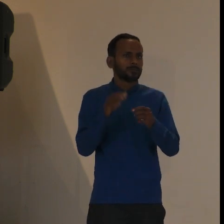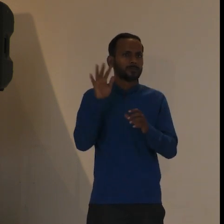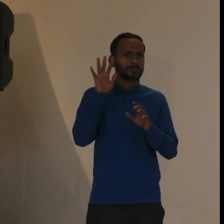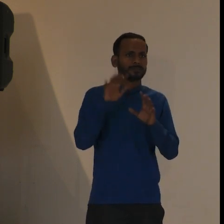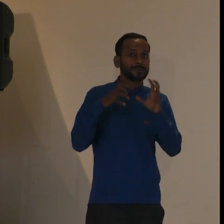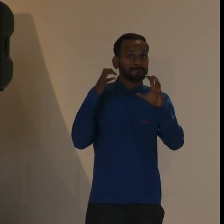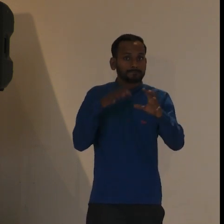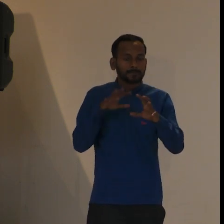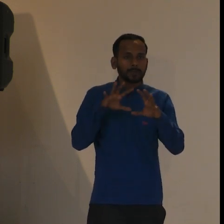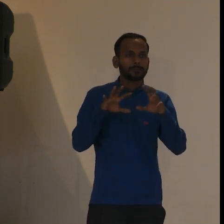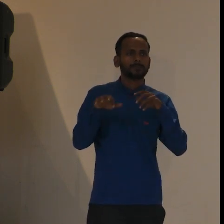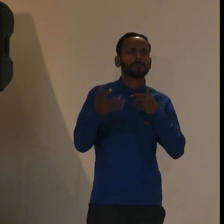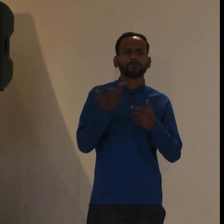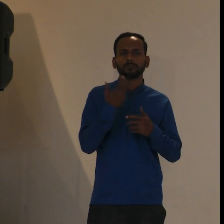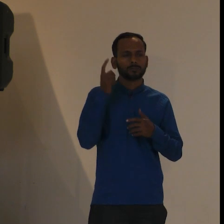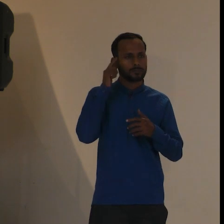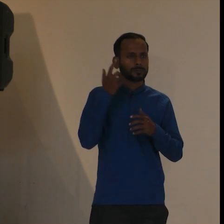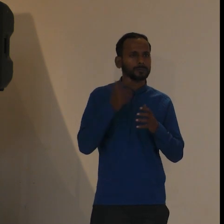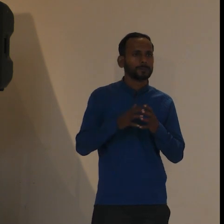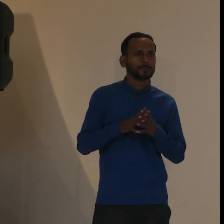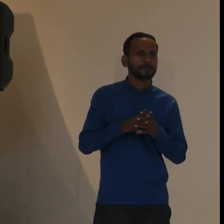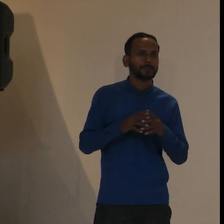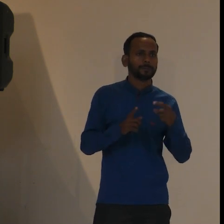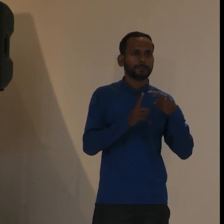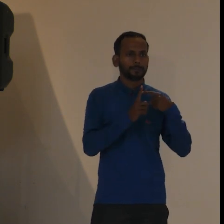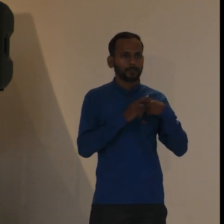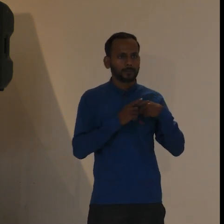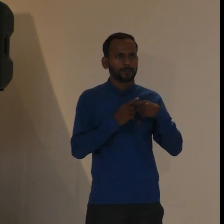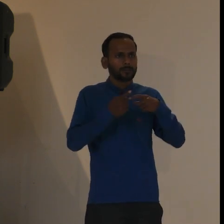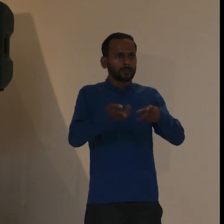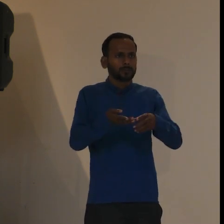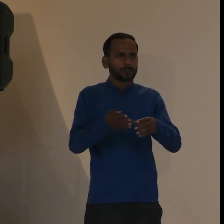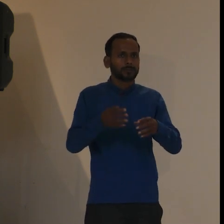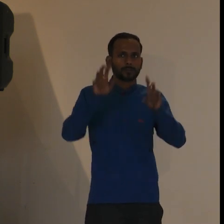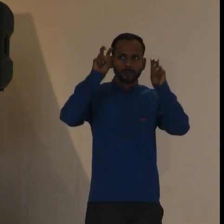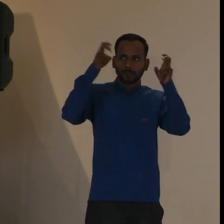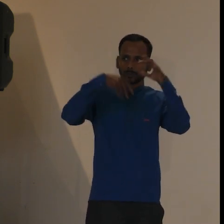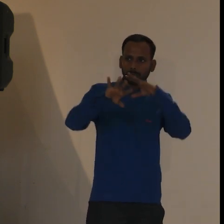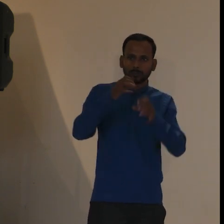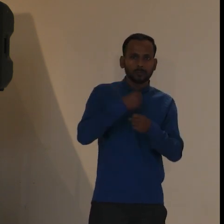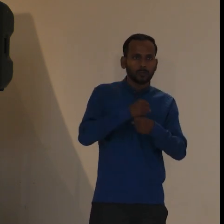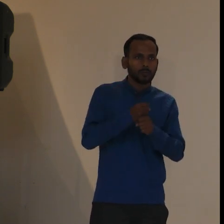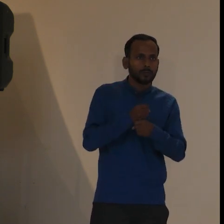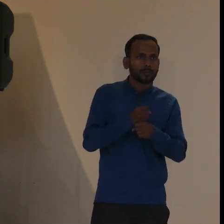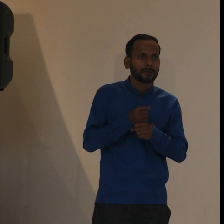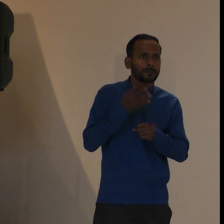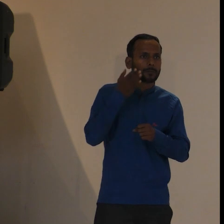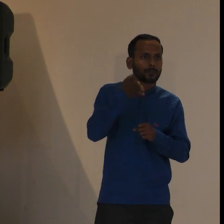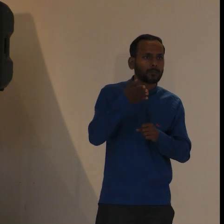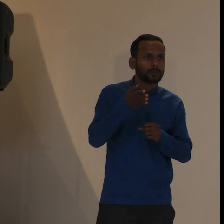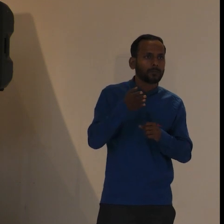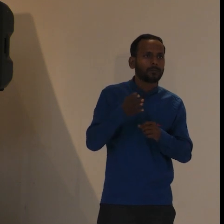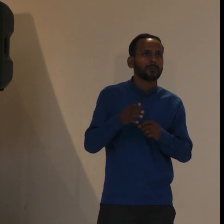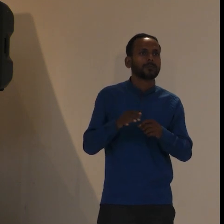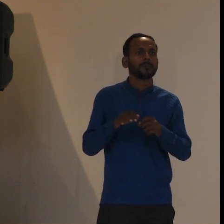about conflicts within the Christian ecumen, where the Portuguese state decides it has to